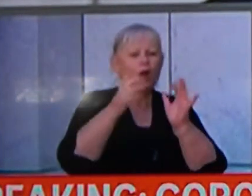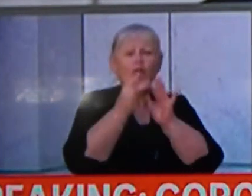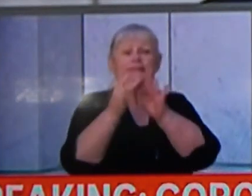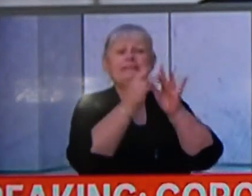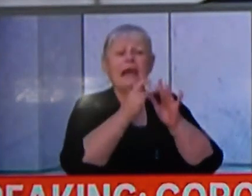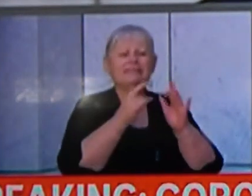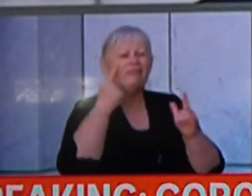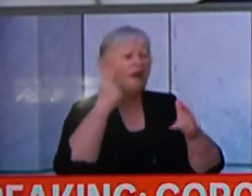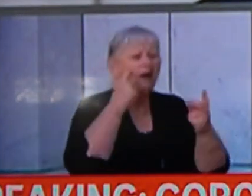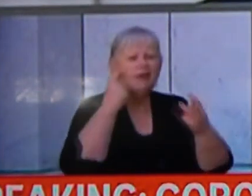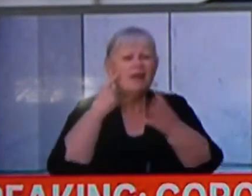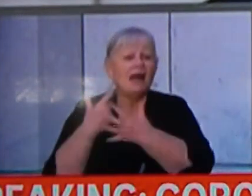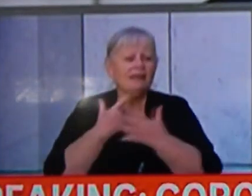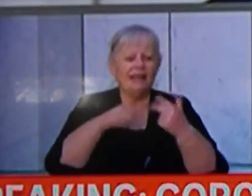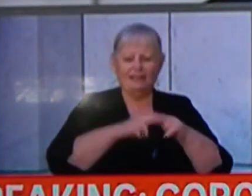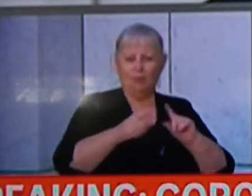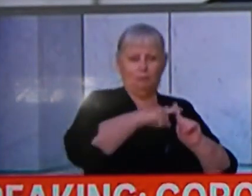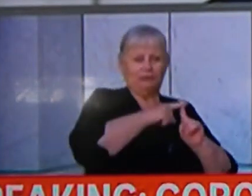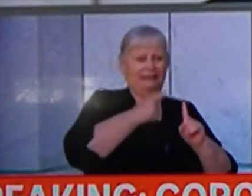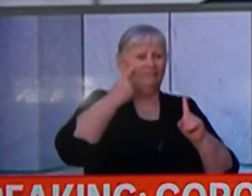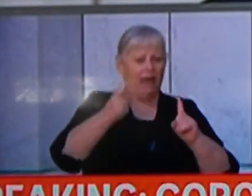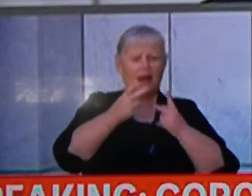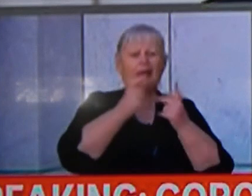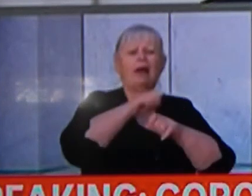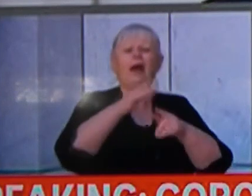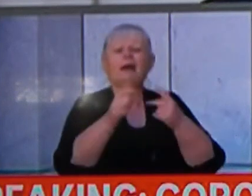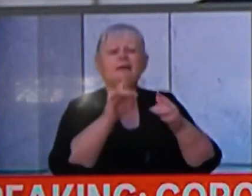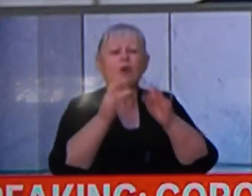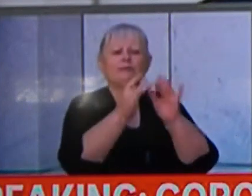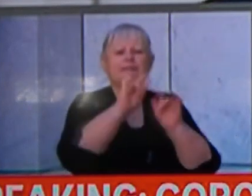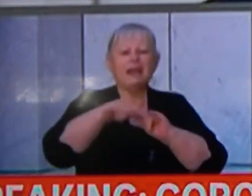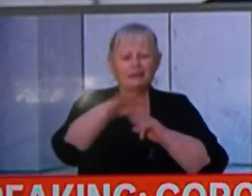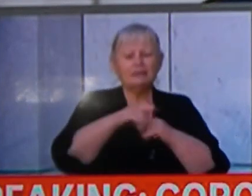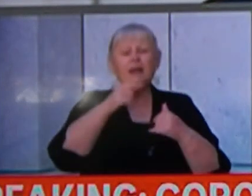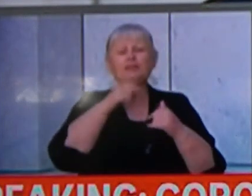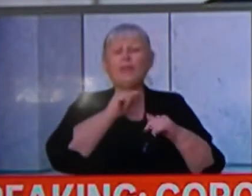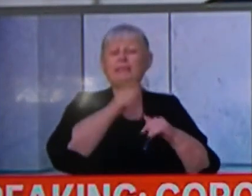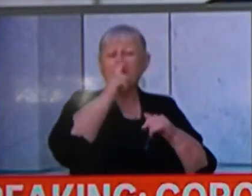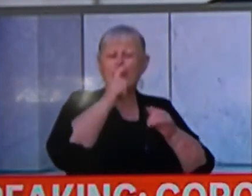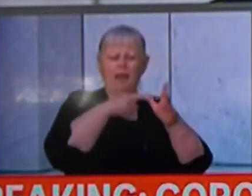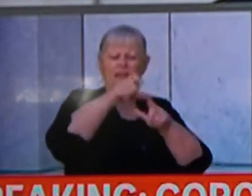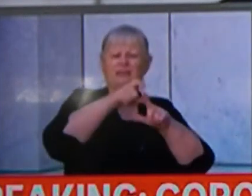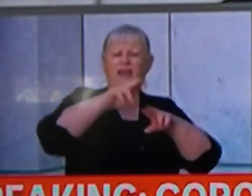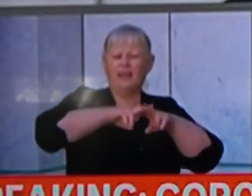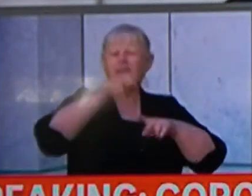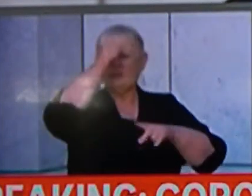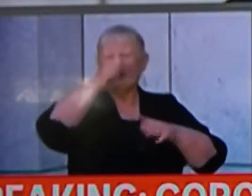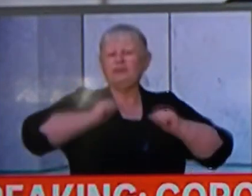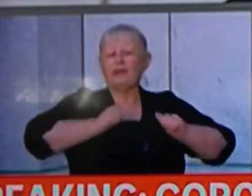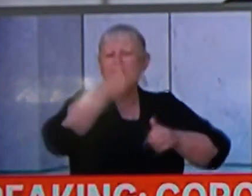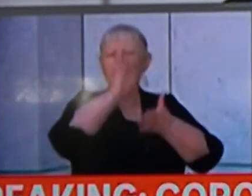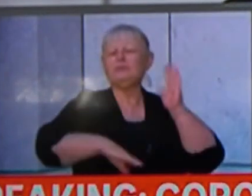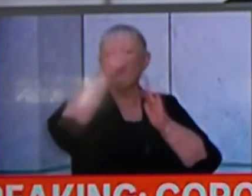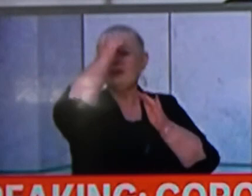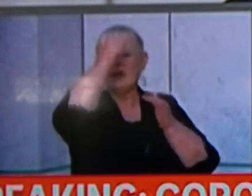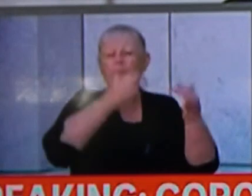these are people with medical backgrounds or at least some form of knowledge gained through their training and experience in